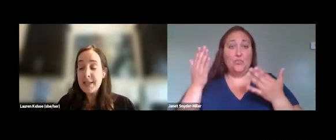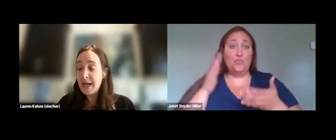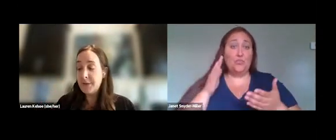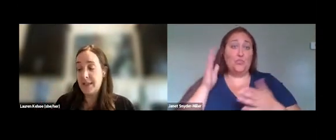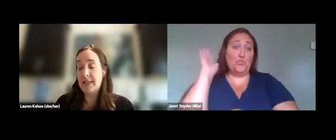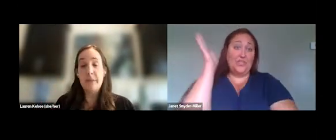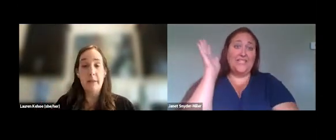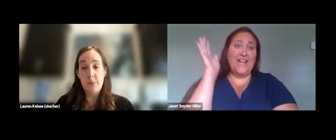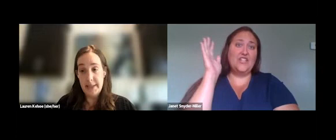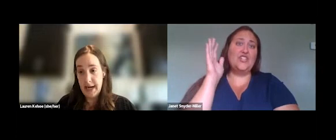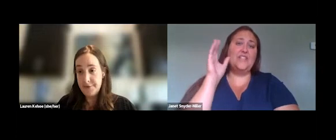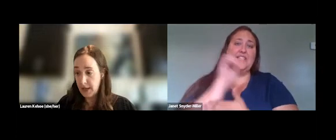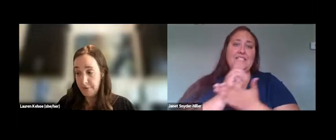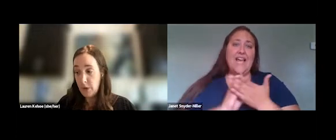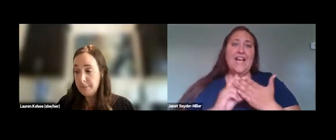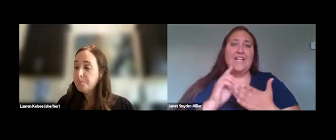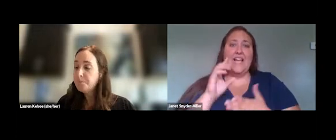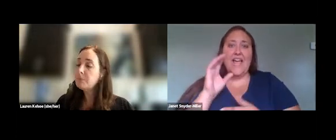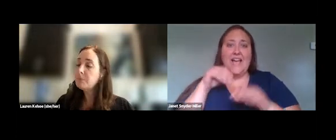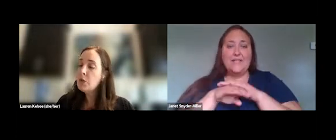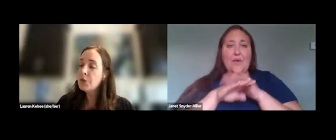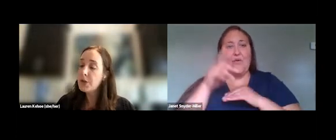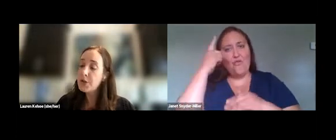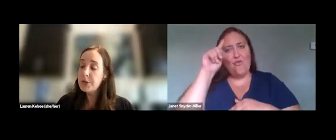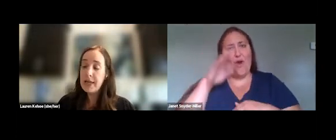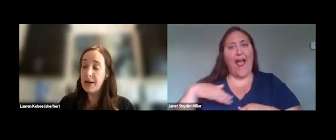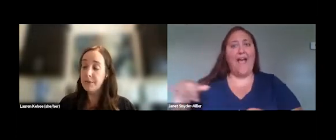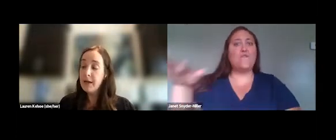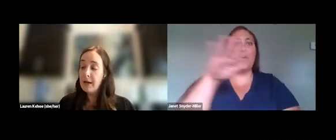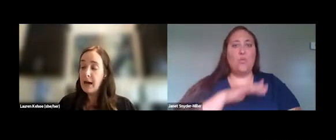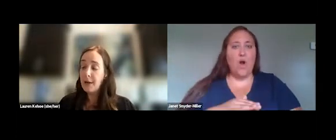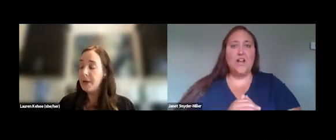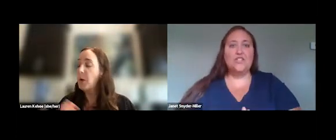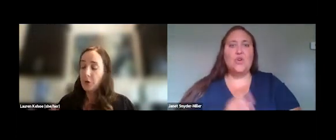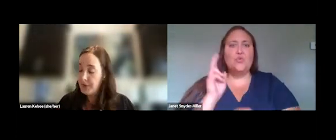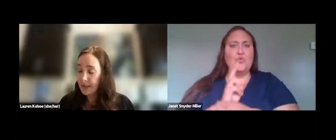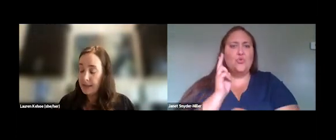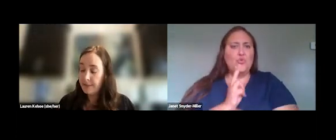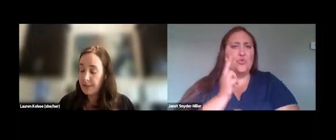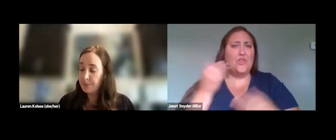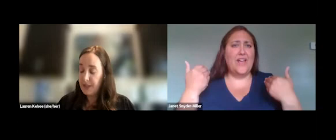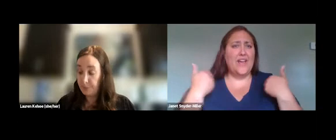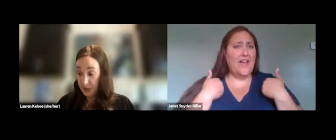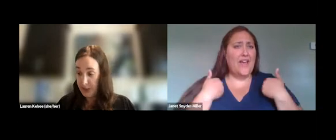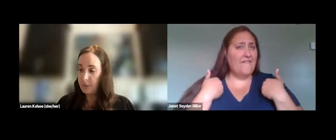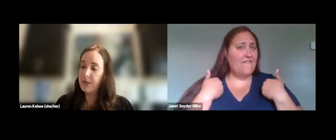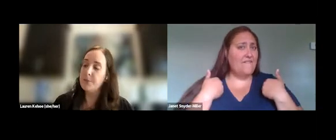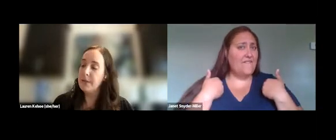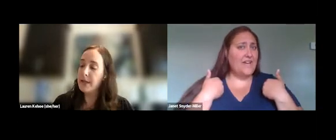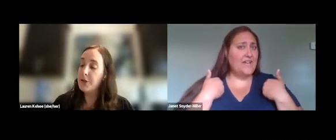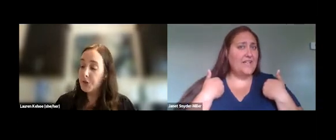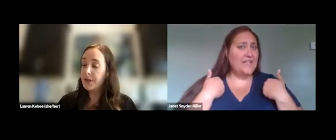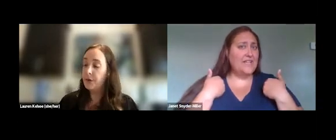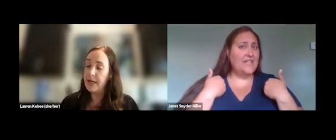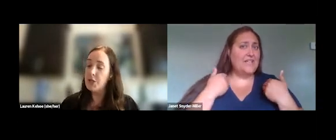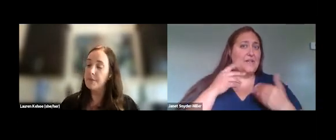we design for accessibility, we design for everyone. So our users have, and what grounds us in this particular principle